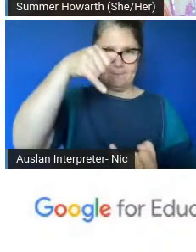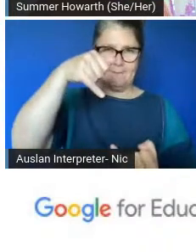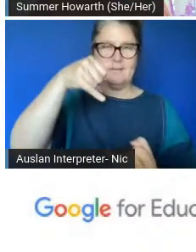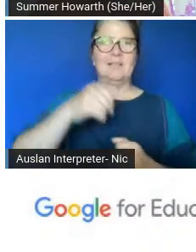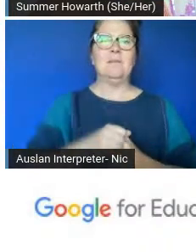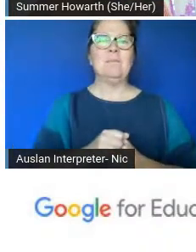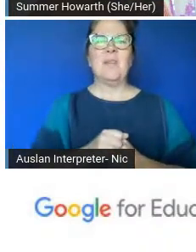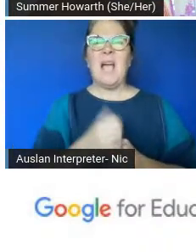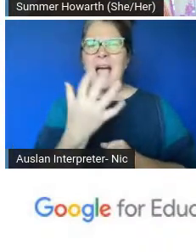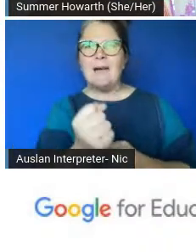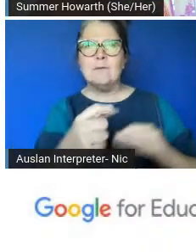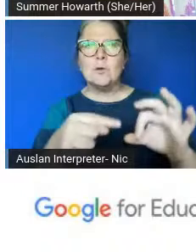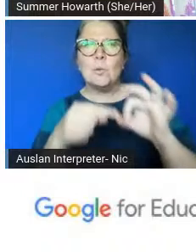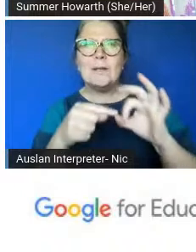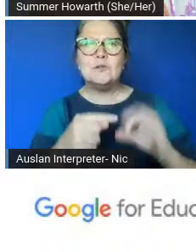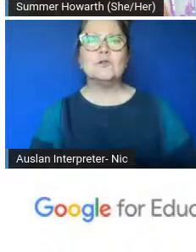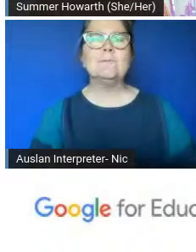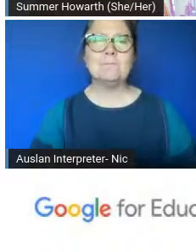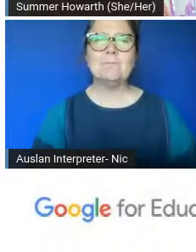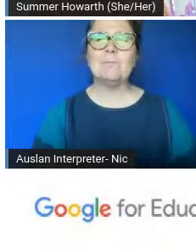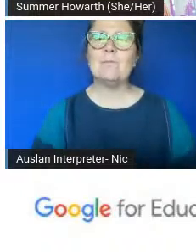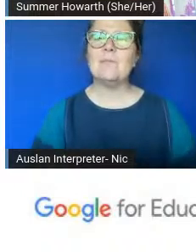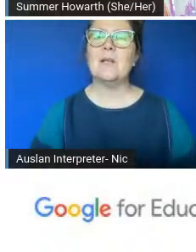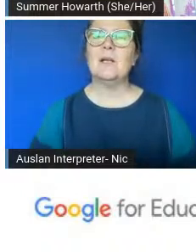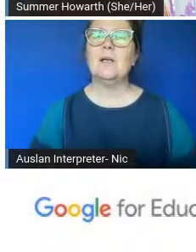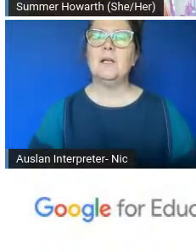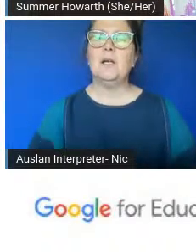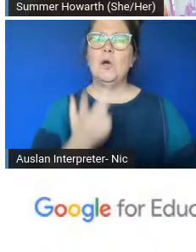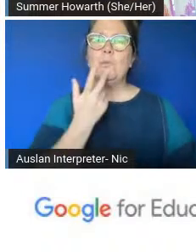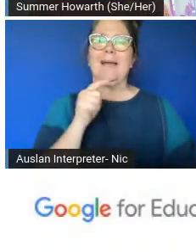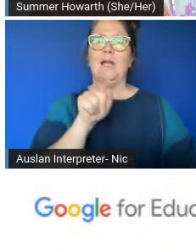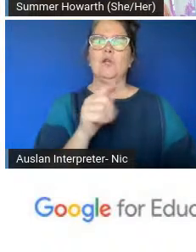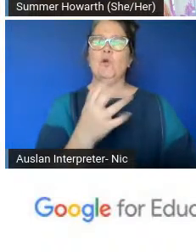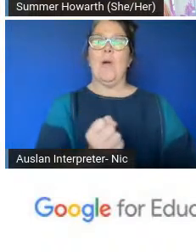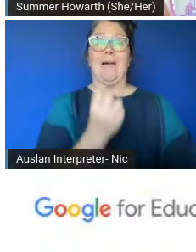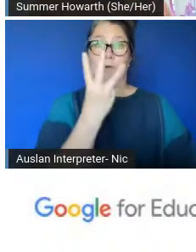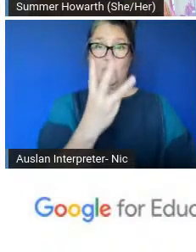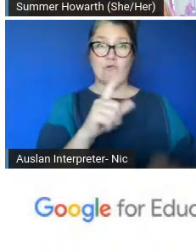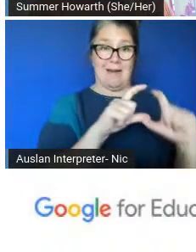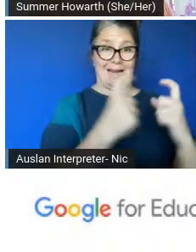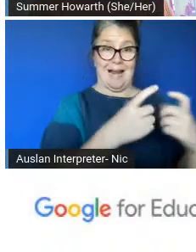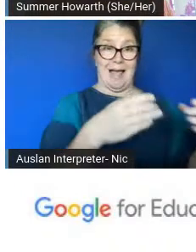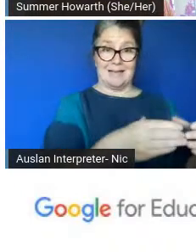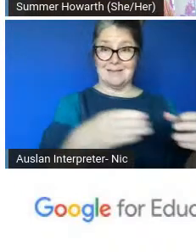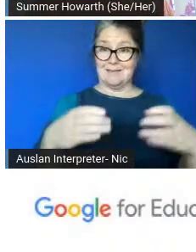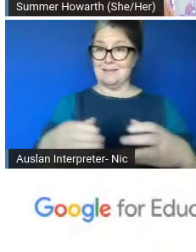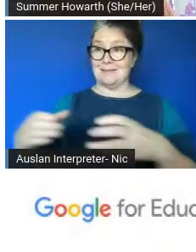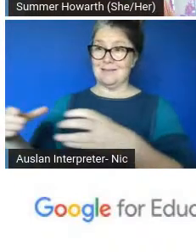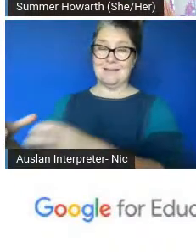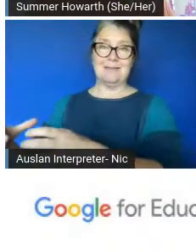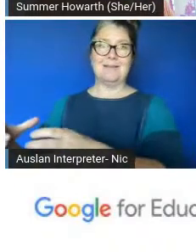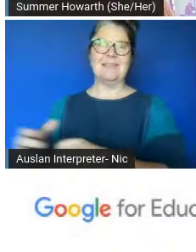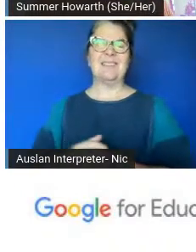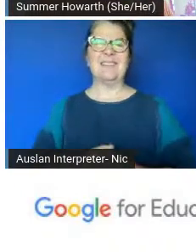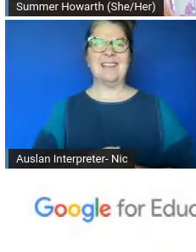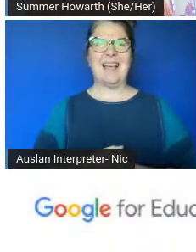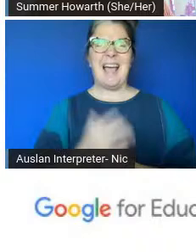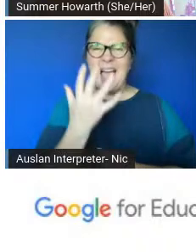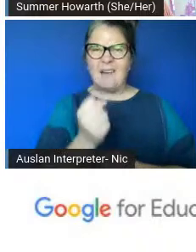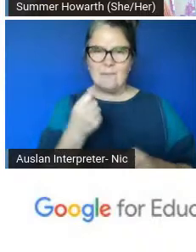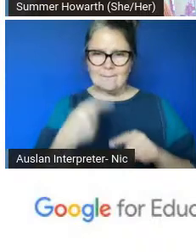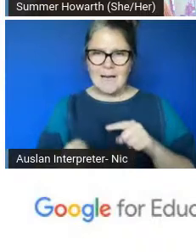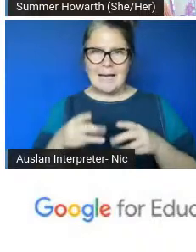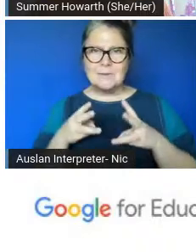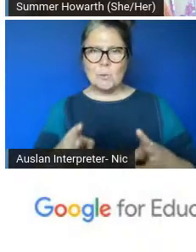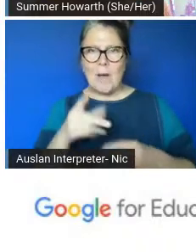Say you have a few classes assigned. Is there a shortcut to seeing where they have last edited or to where they